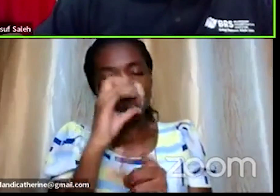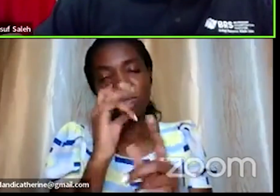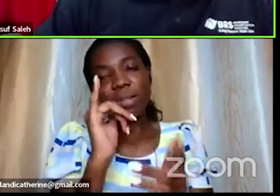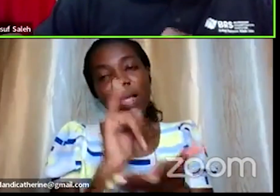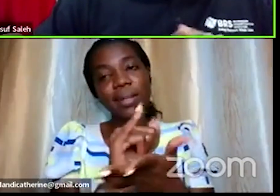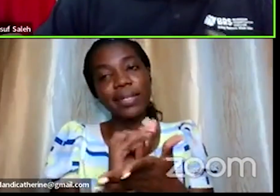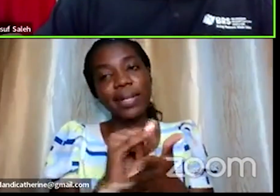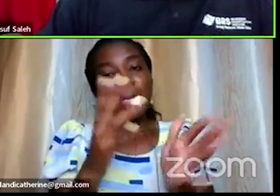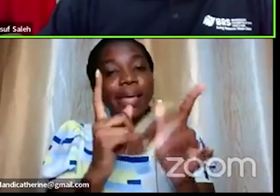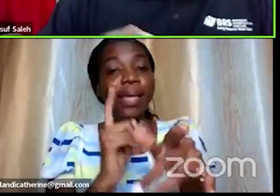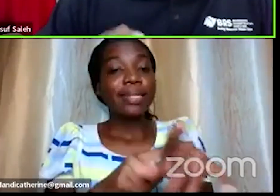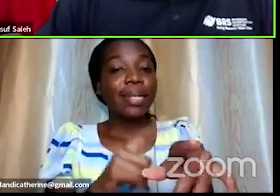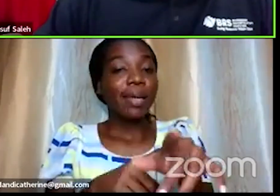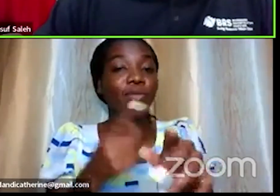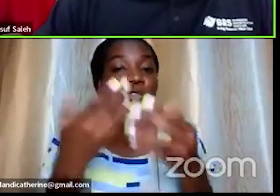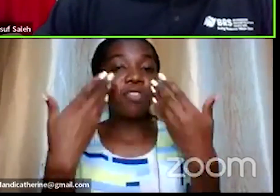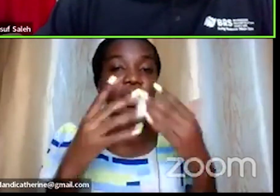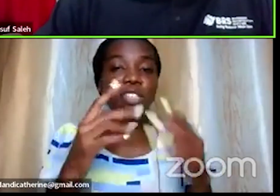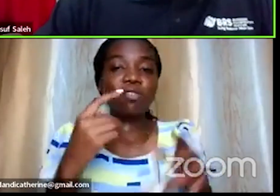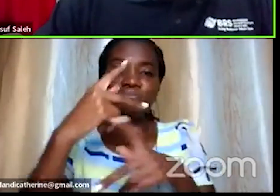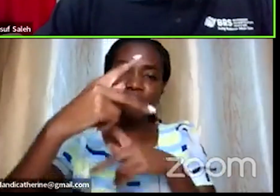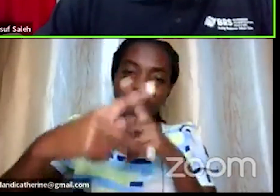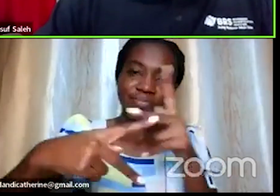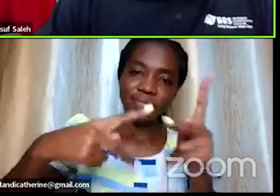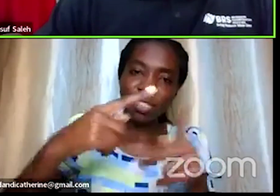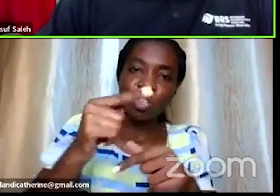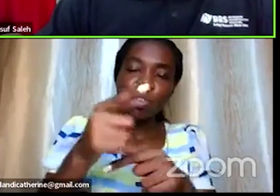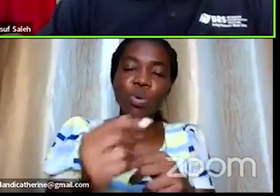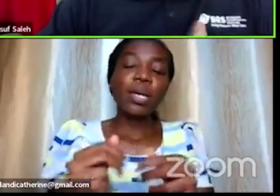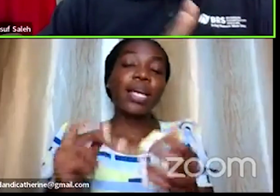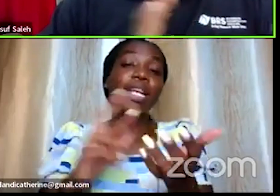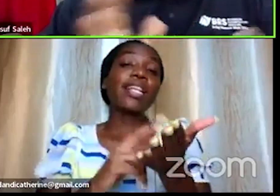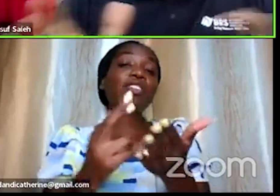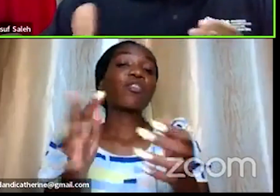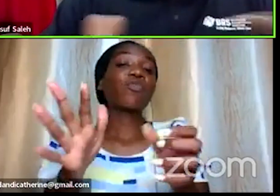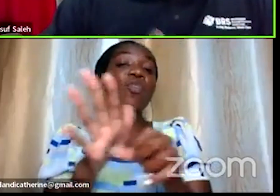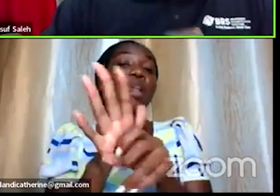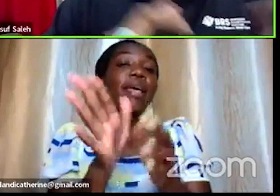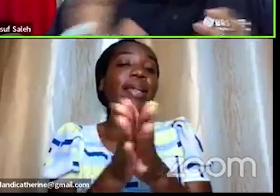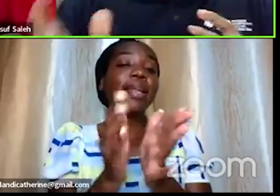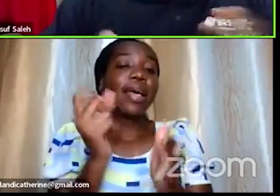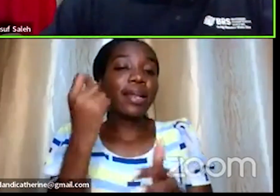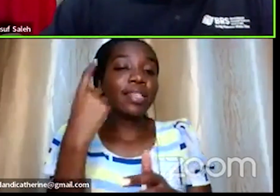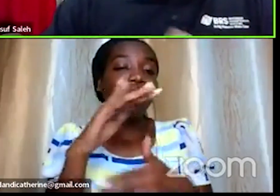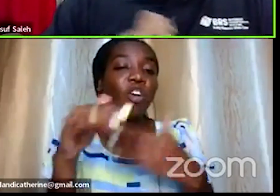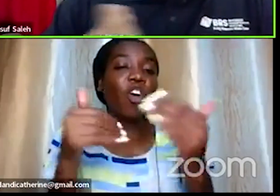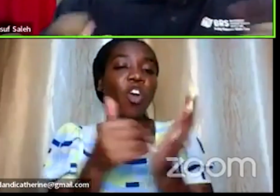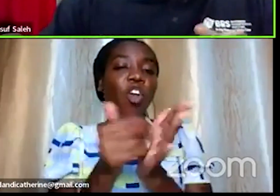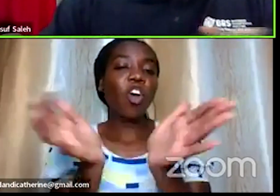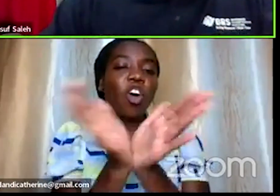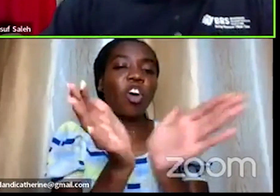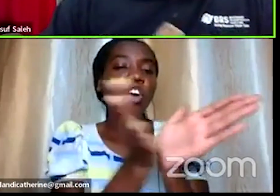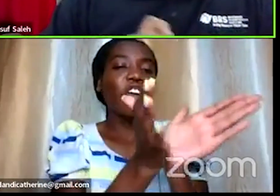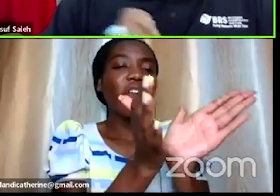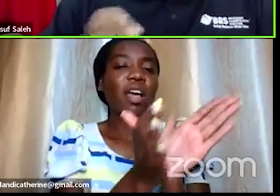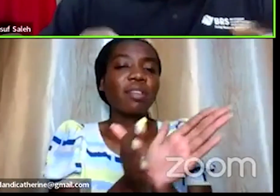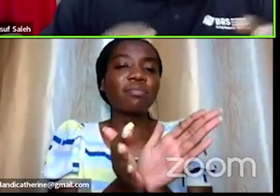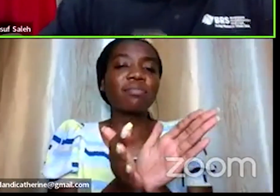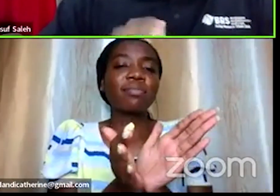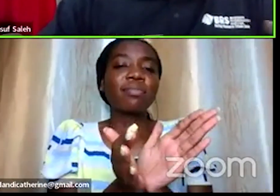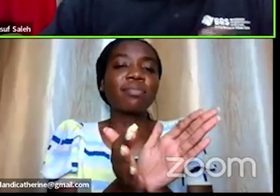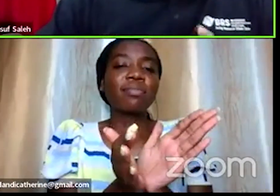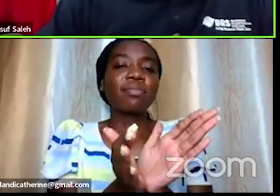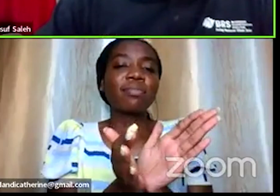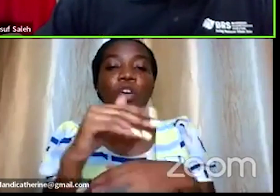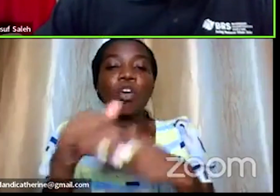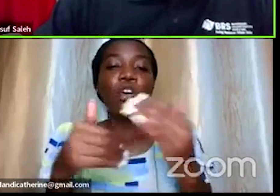your probation, at least you are resourceful, because you understand all corners, all the processes and the things,